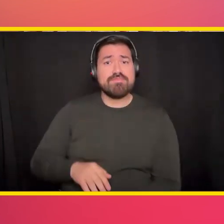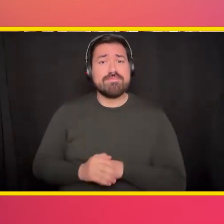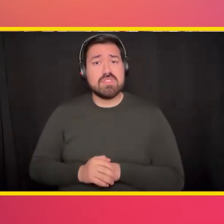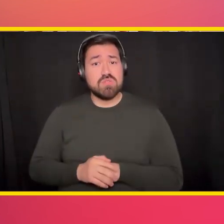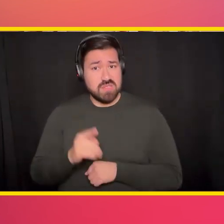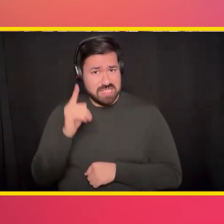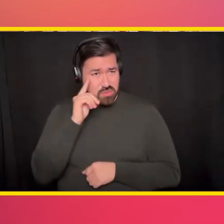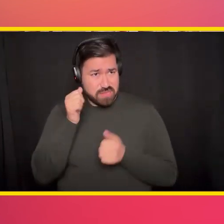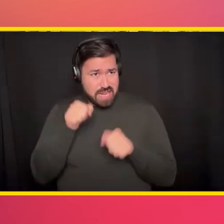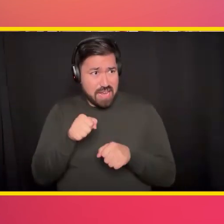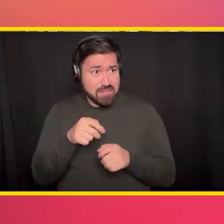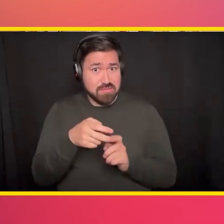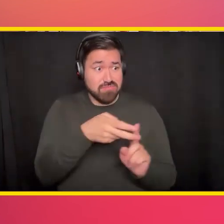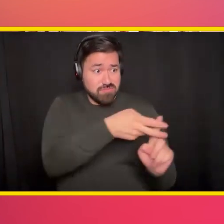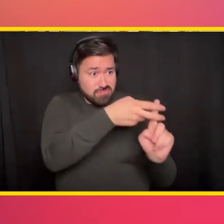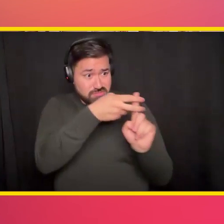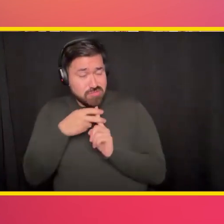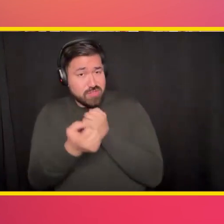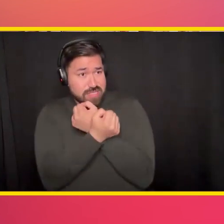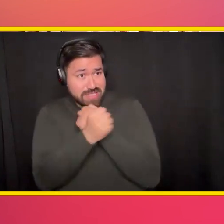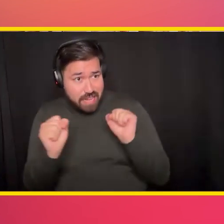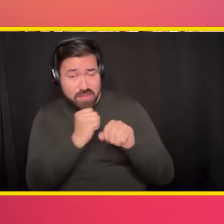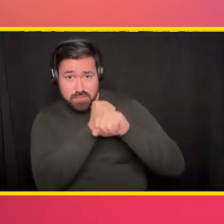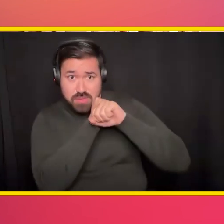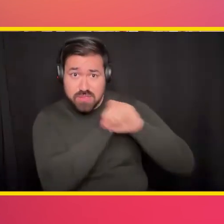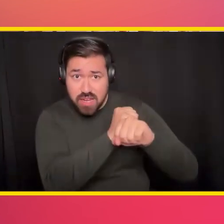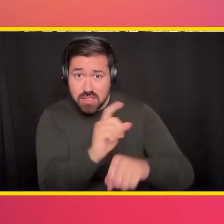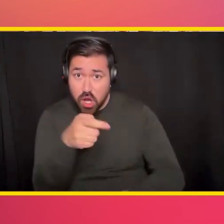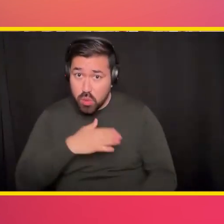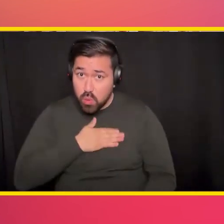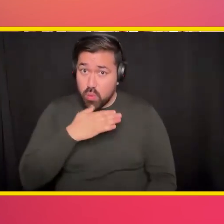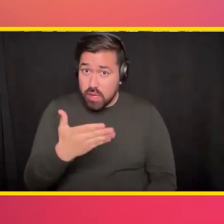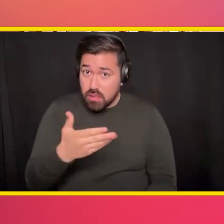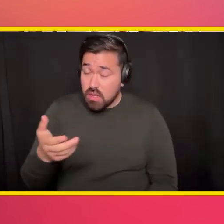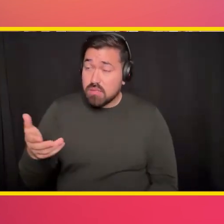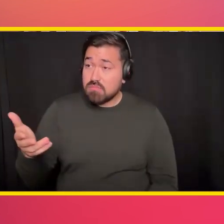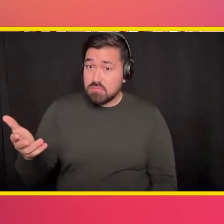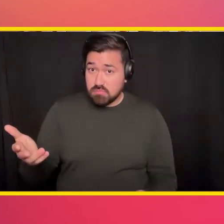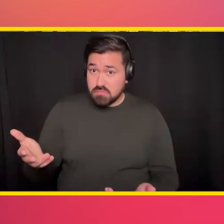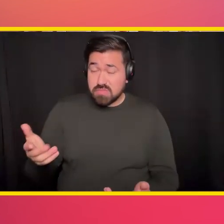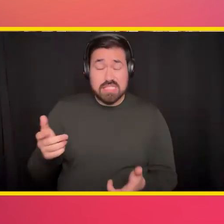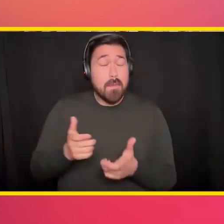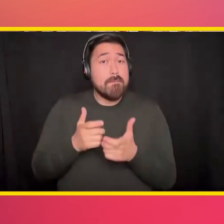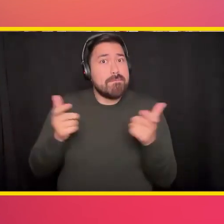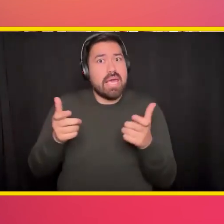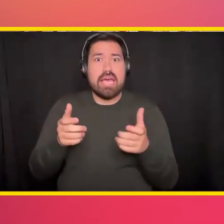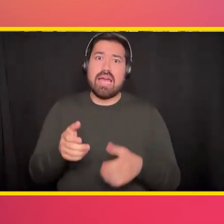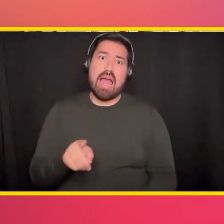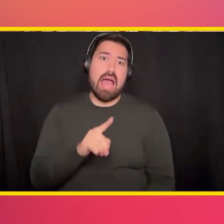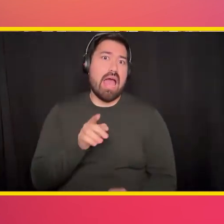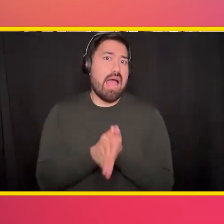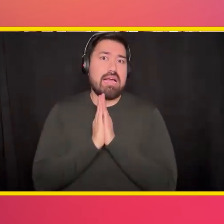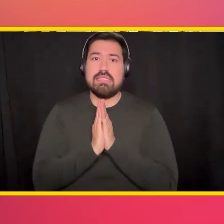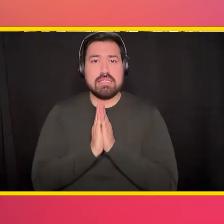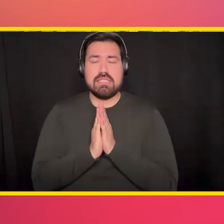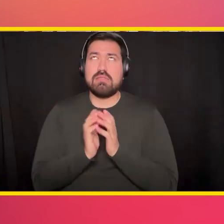into safety into your home? Right? Are you willing to do that? And I realize that that's a really huge ask because it changes